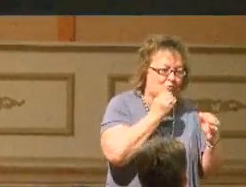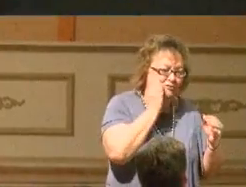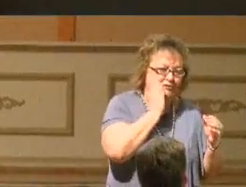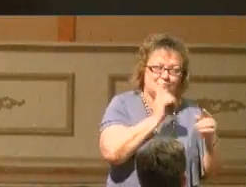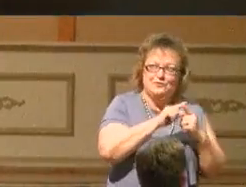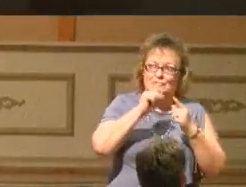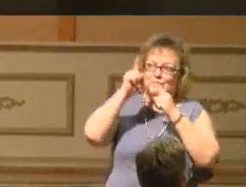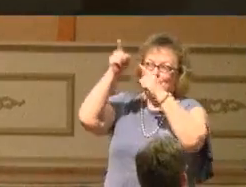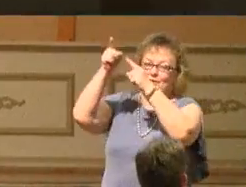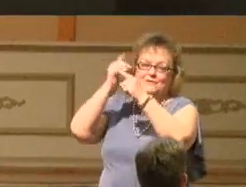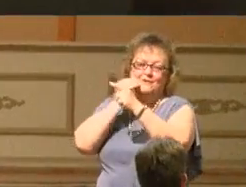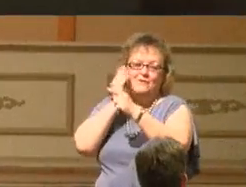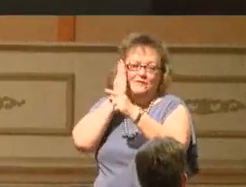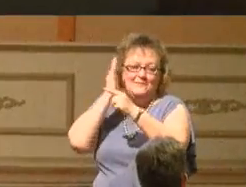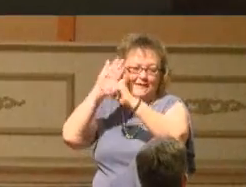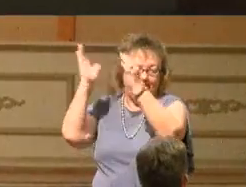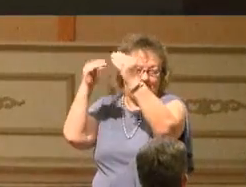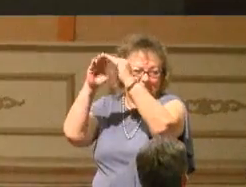way,